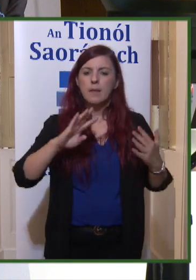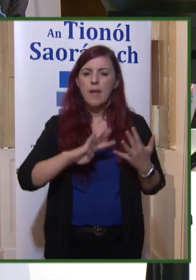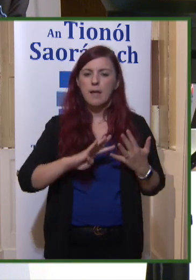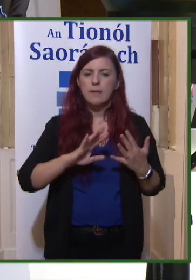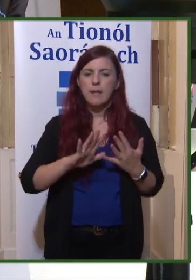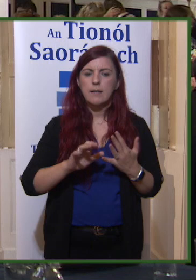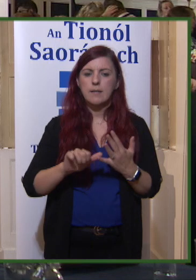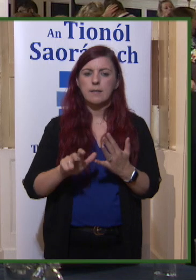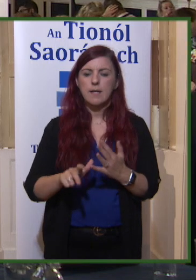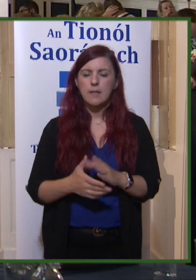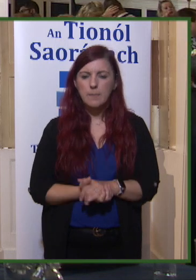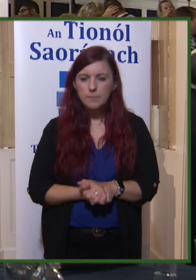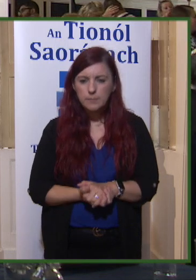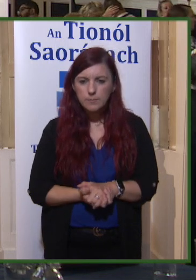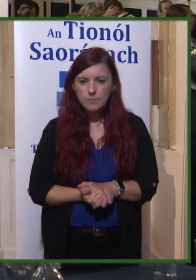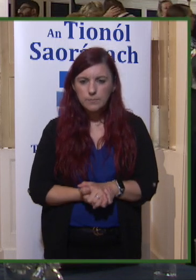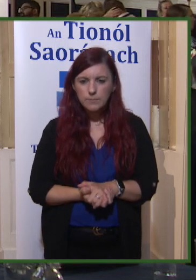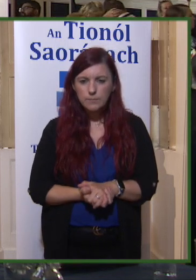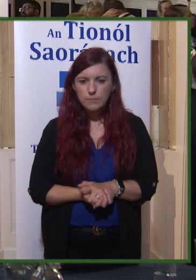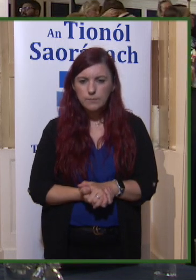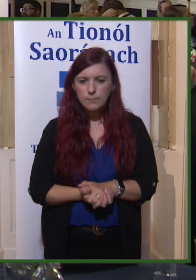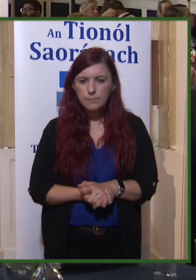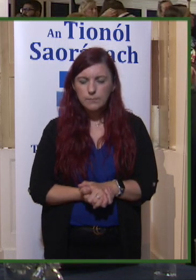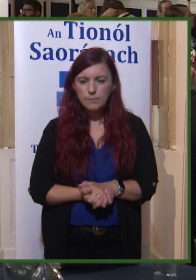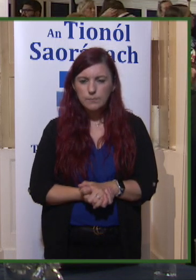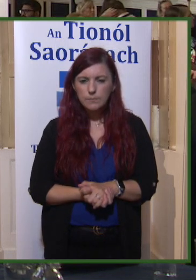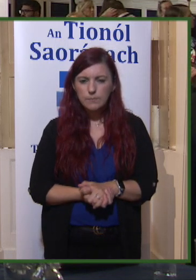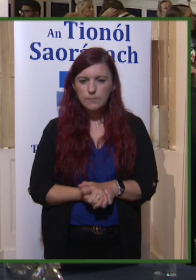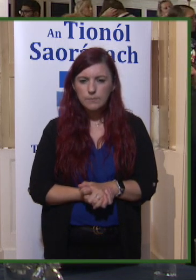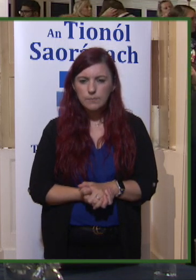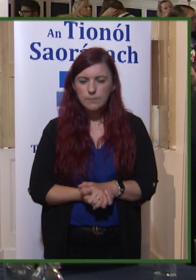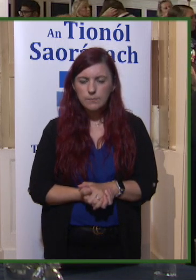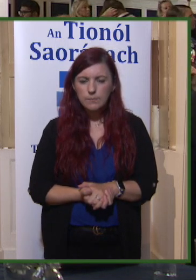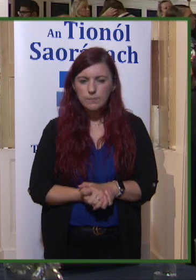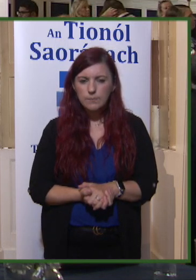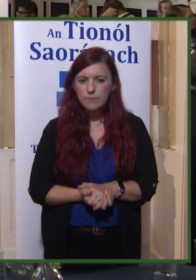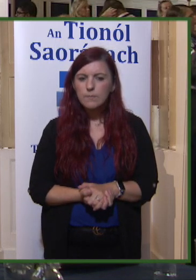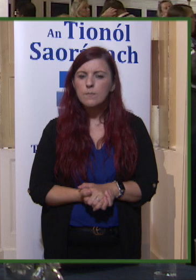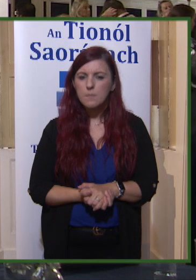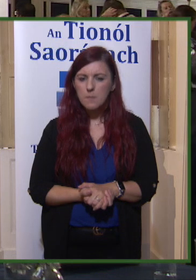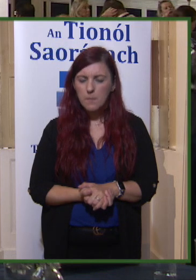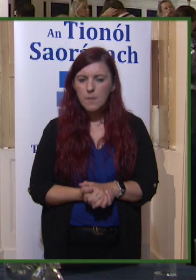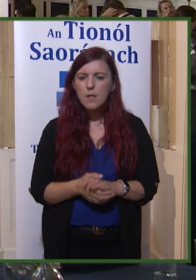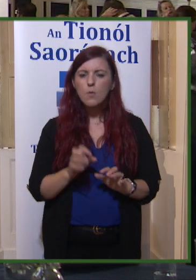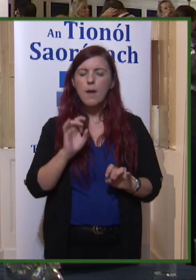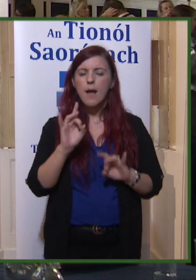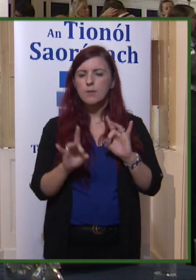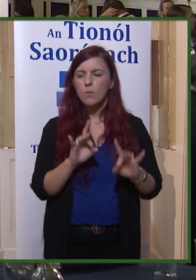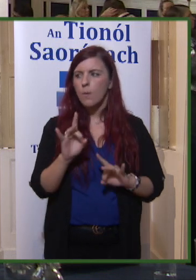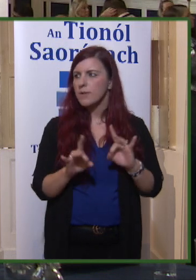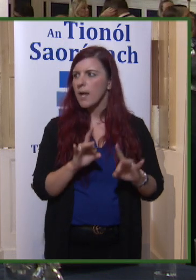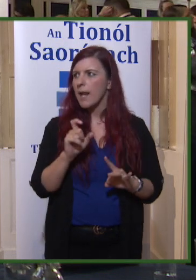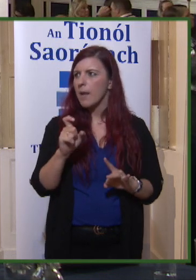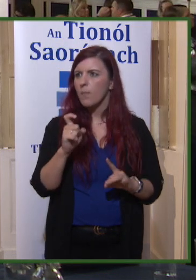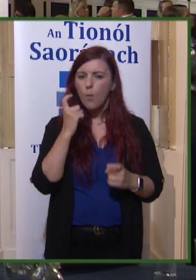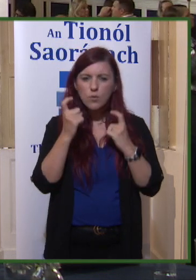Thank you. On this one. Yes. Yeah, just on this particular topic, we had this question and we asked Brit what was done in Limerick and everywhere